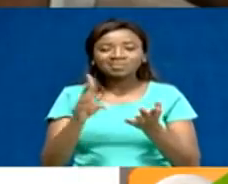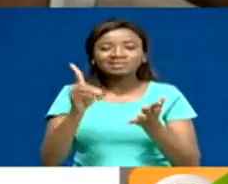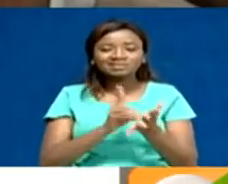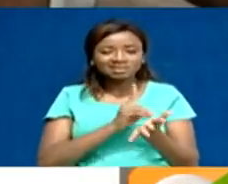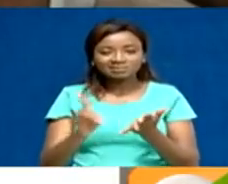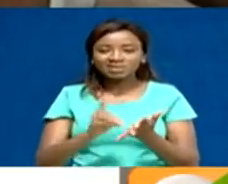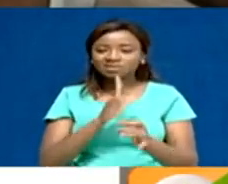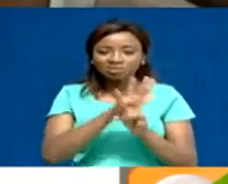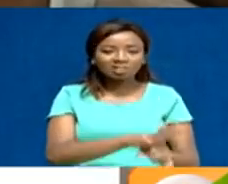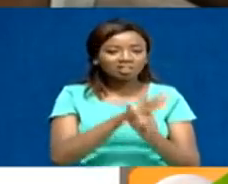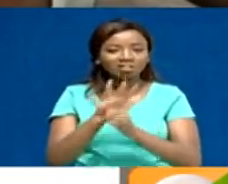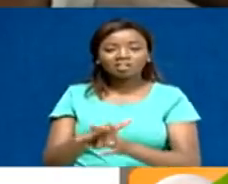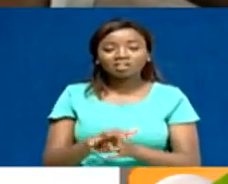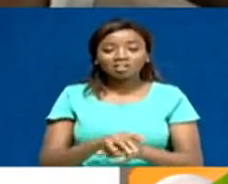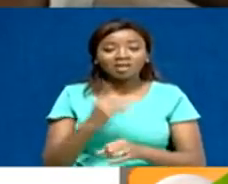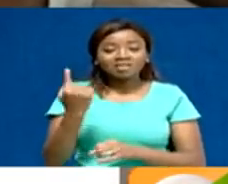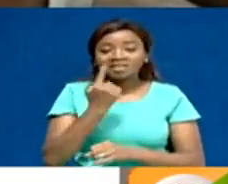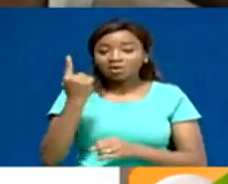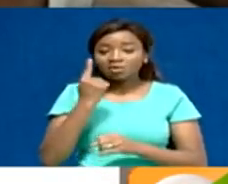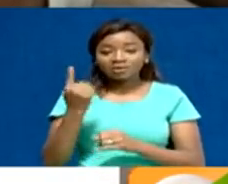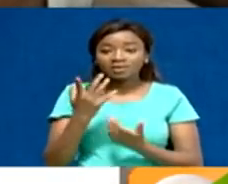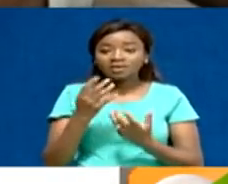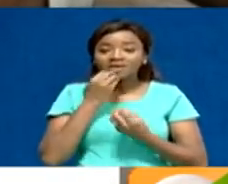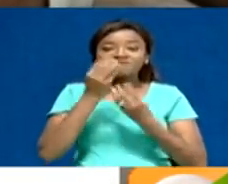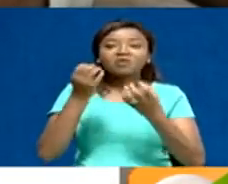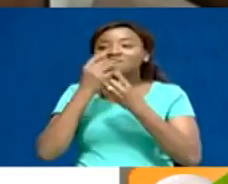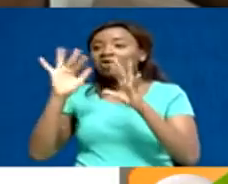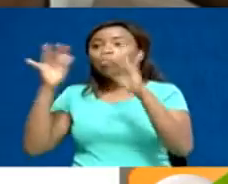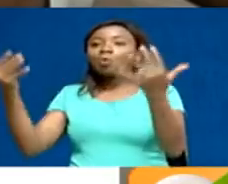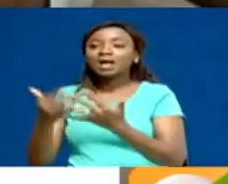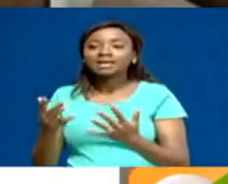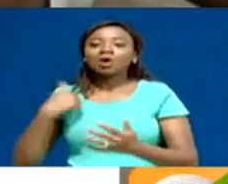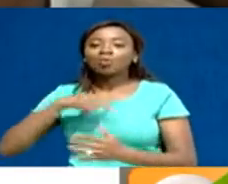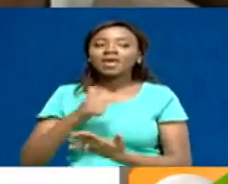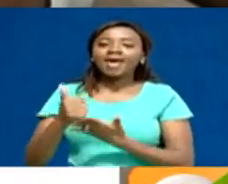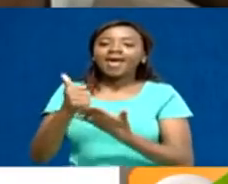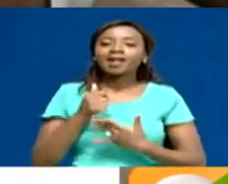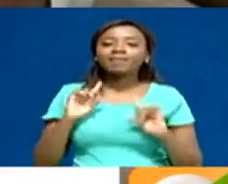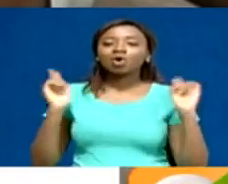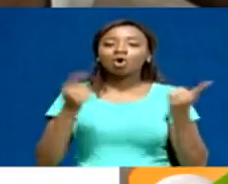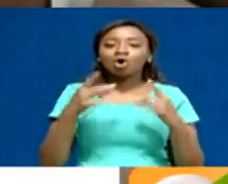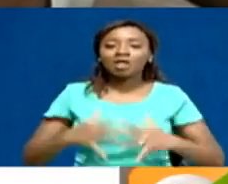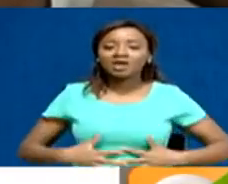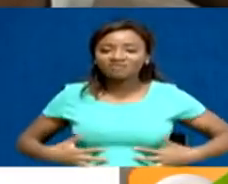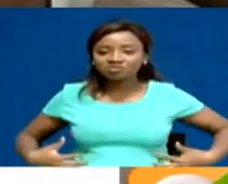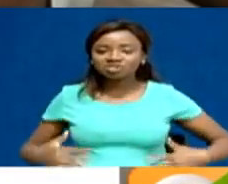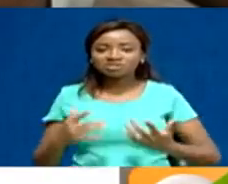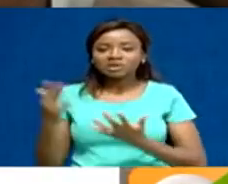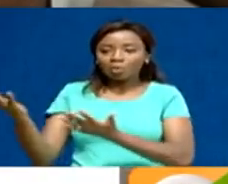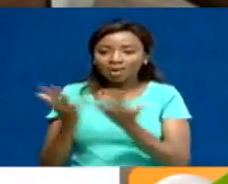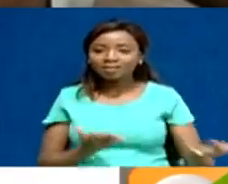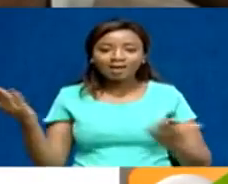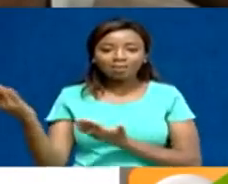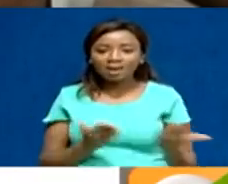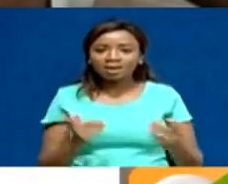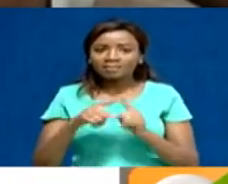It makes no sense. They're giving the world this idea that they're helping all refugees, but when you get here, it's a entirely different matter. The passport